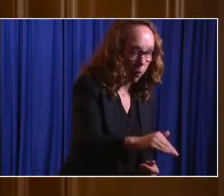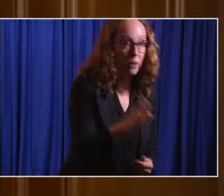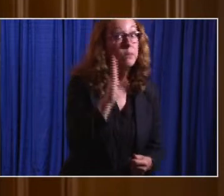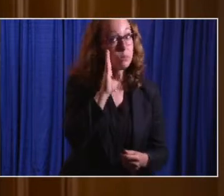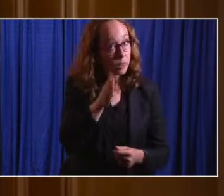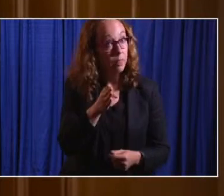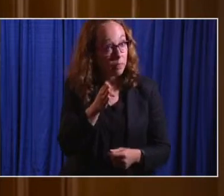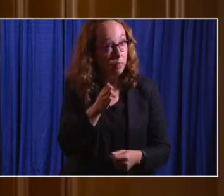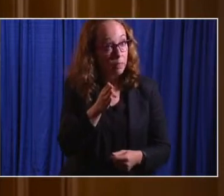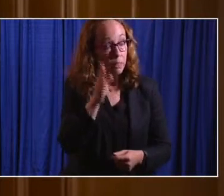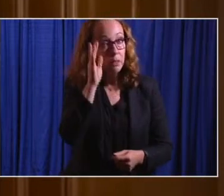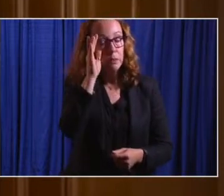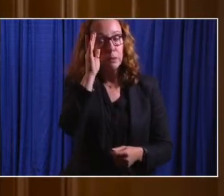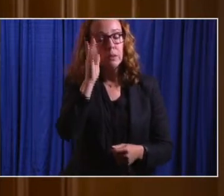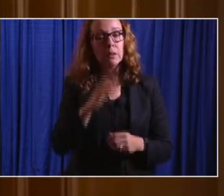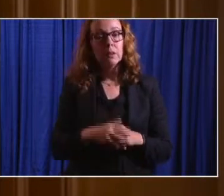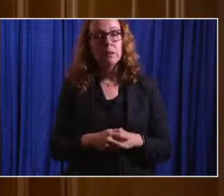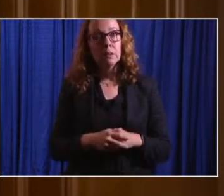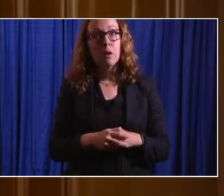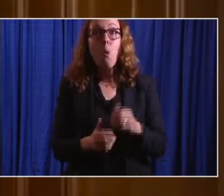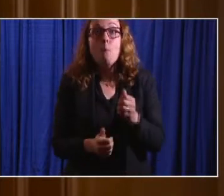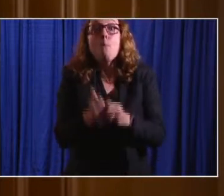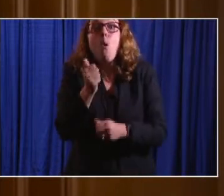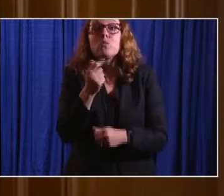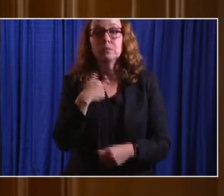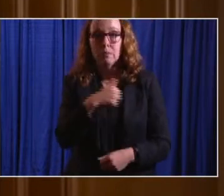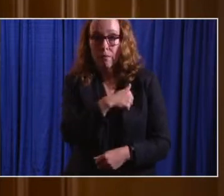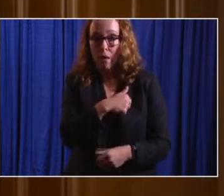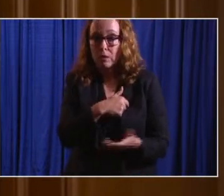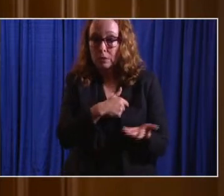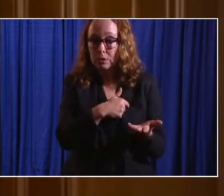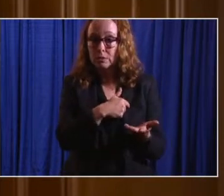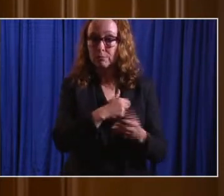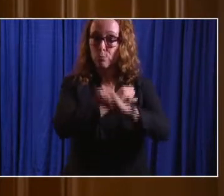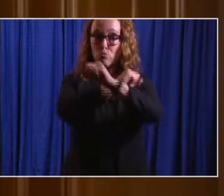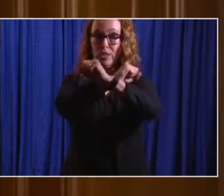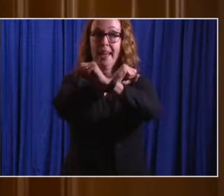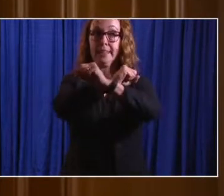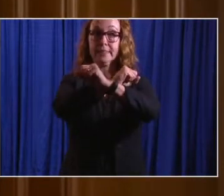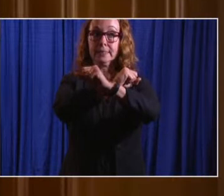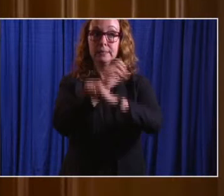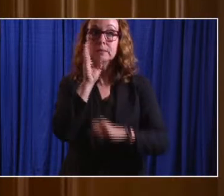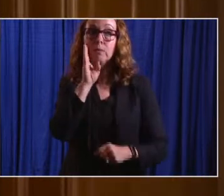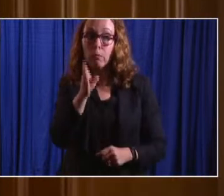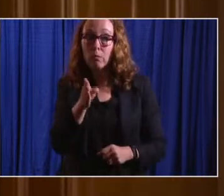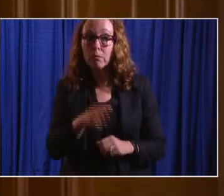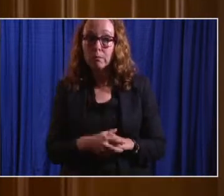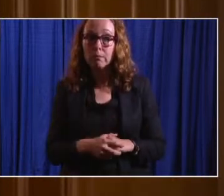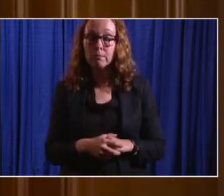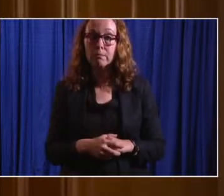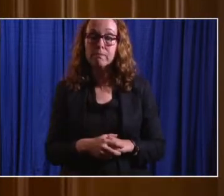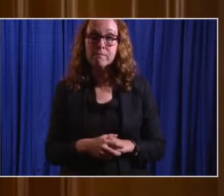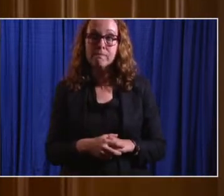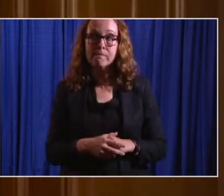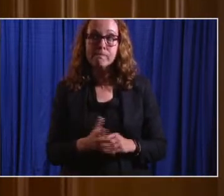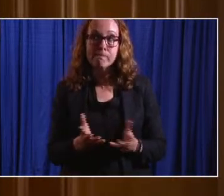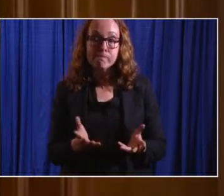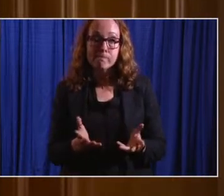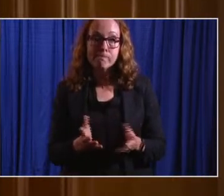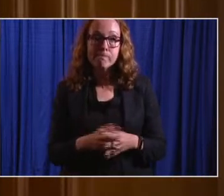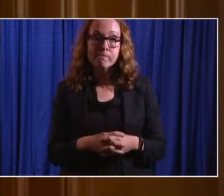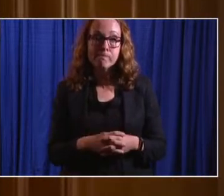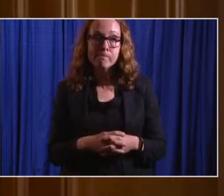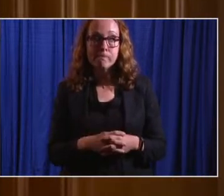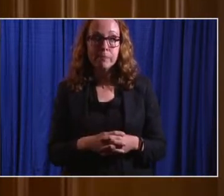and we're going to get, most of us are going to get protected. So